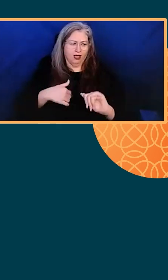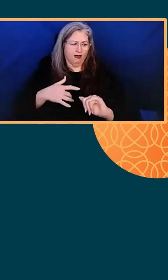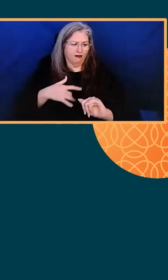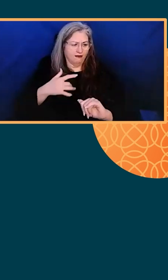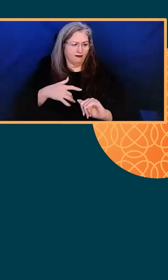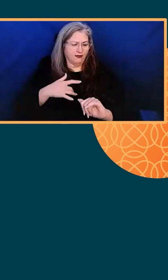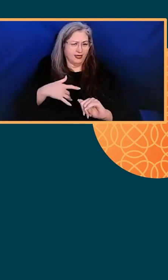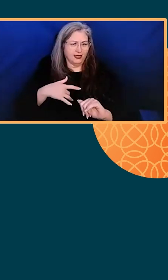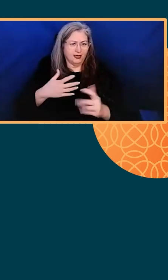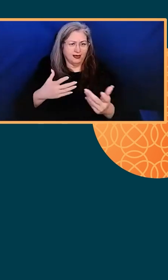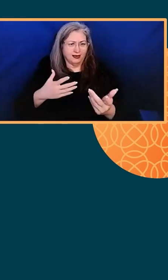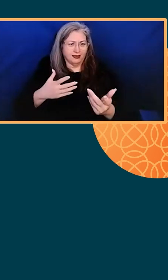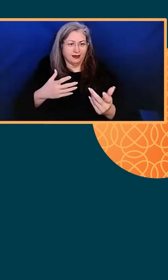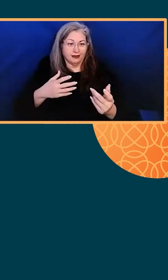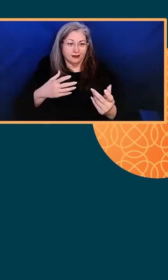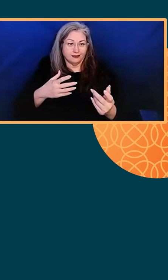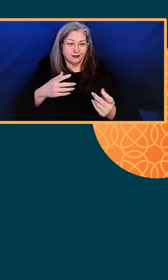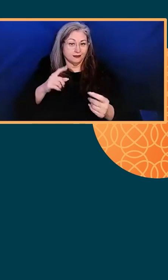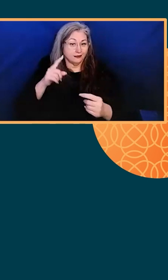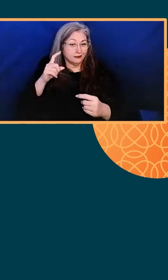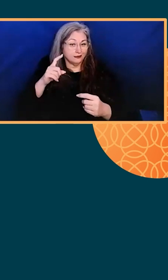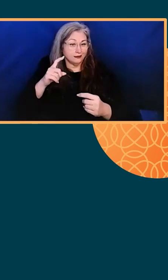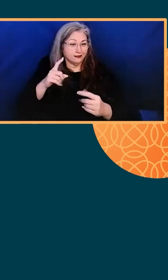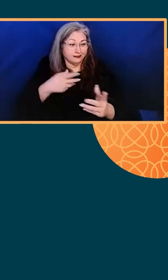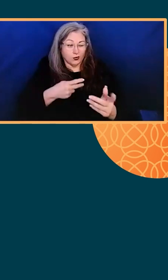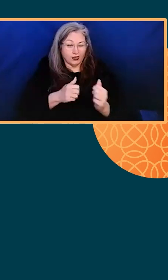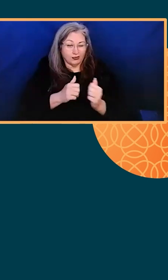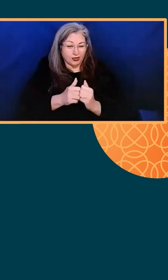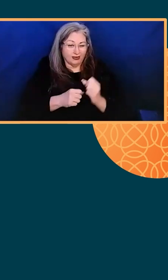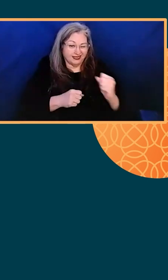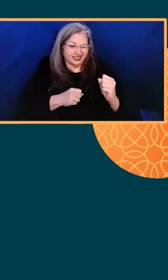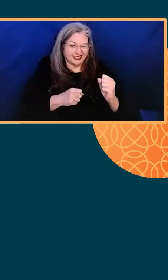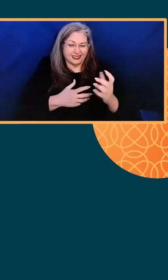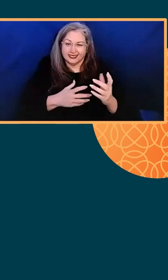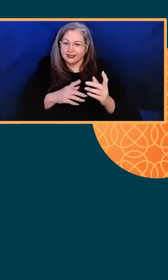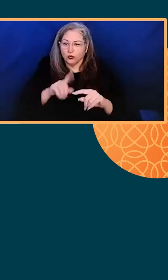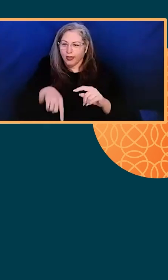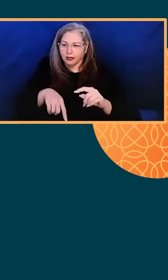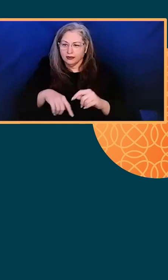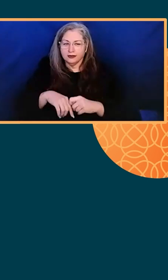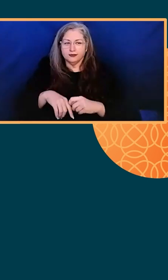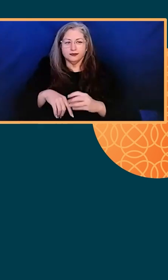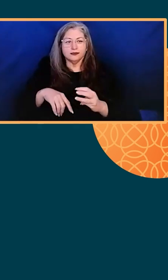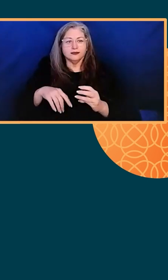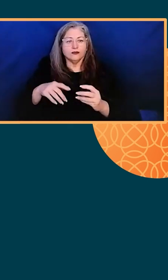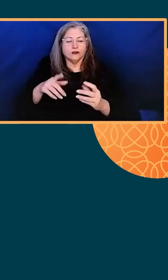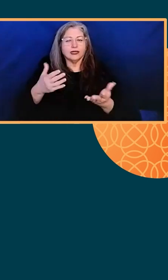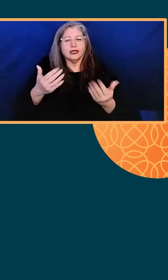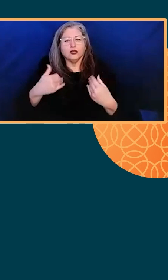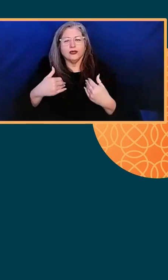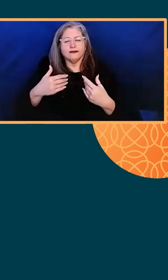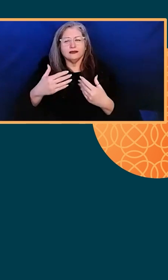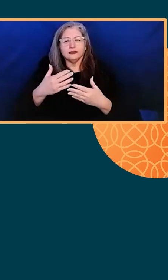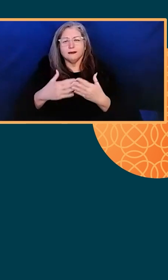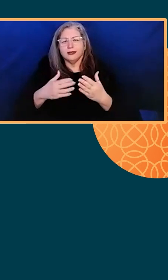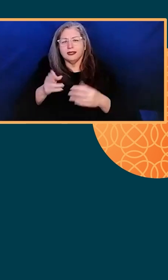could just say like, let's run together this one time. Can you give us some of that